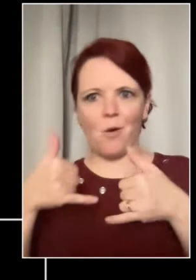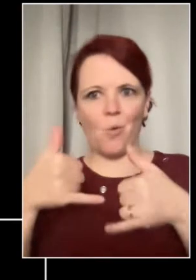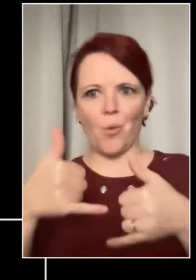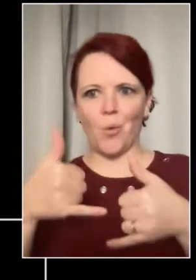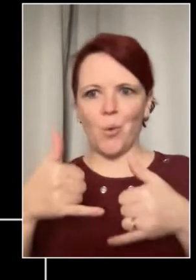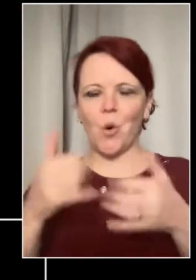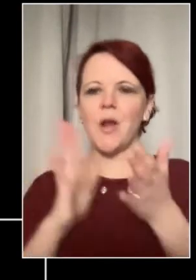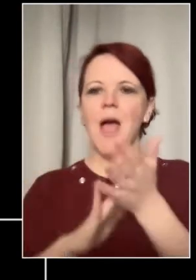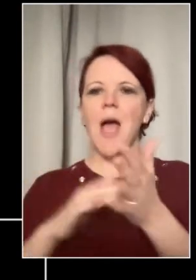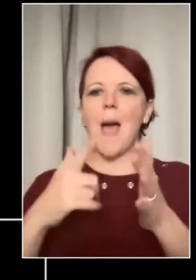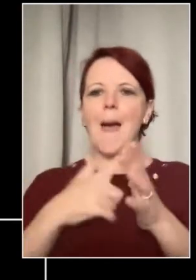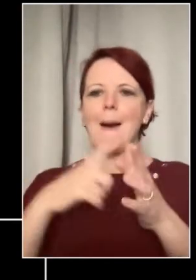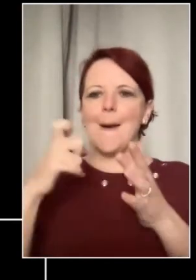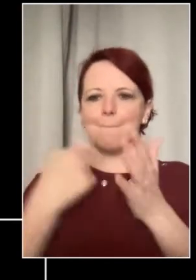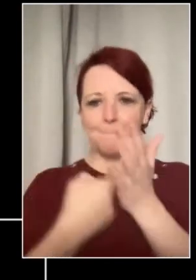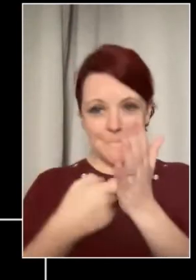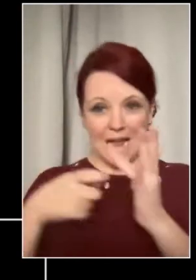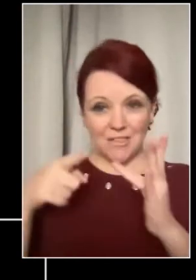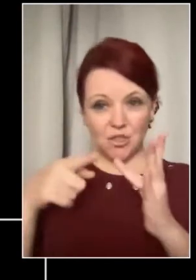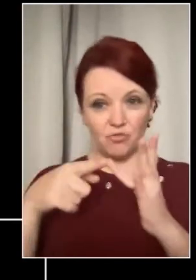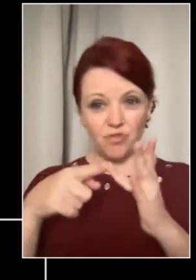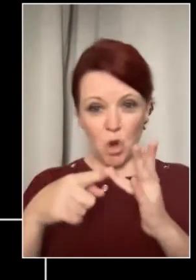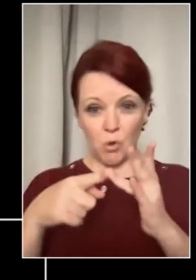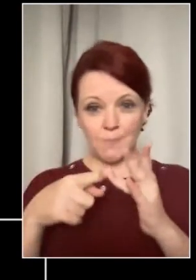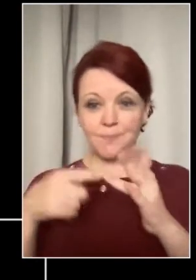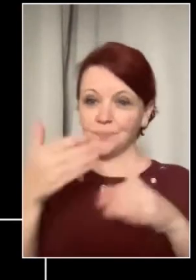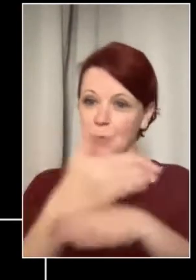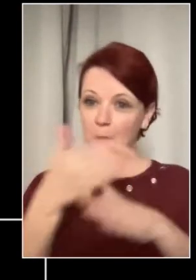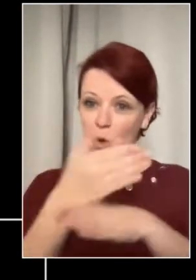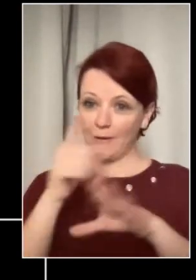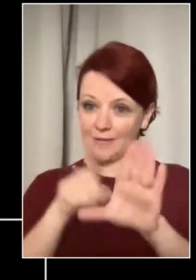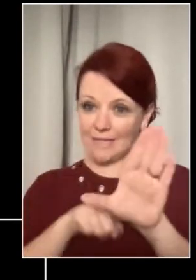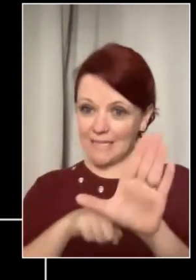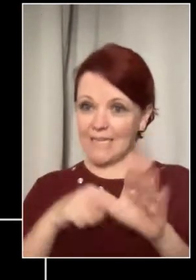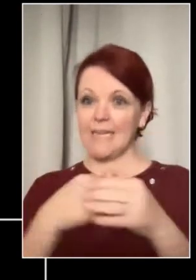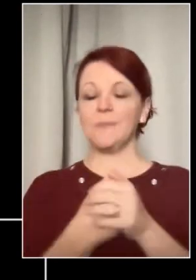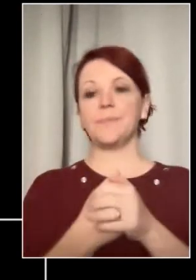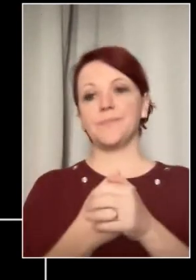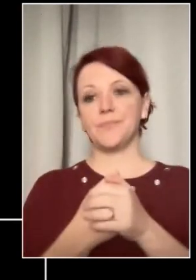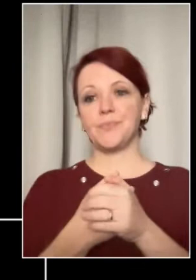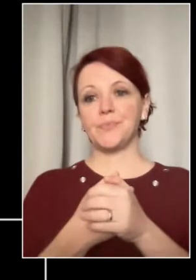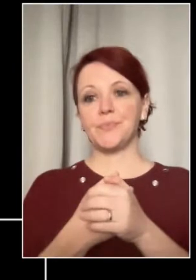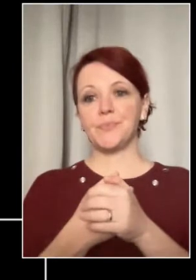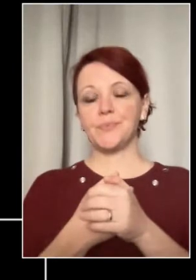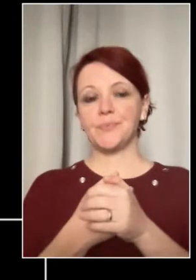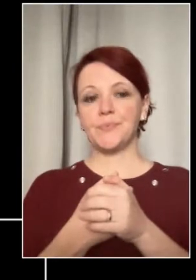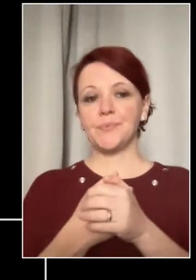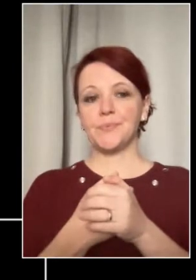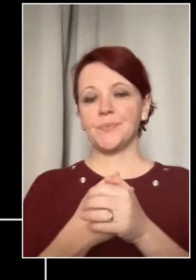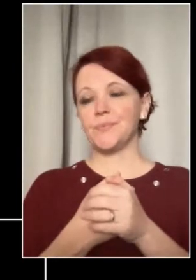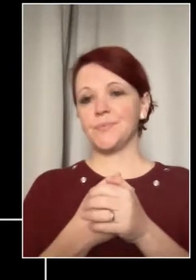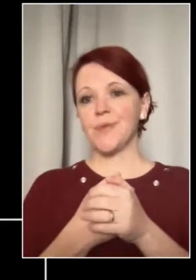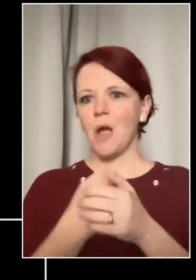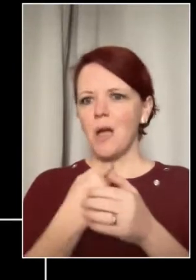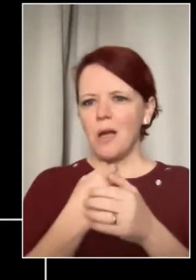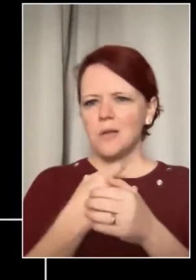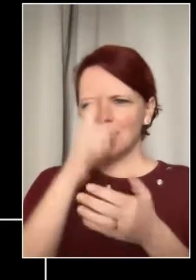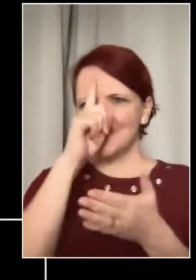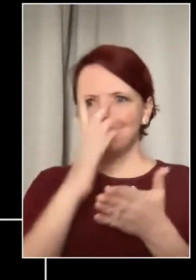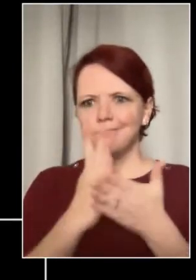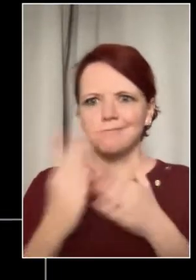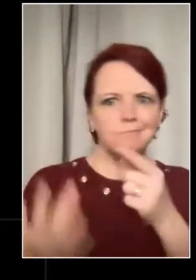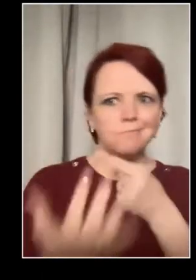for Macro Employer of the Year 2021. Now, let's find out who the judges chose.